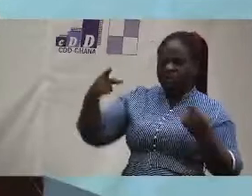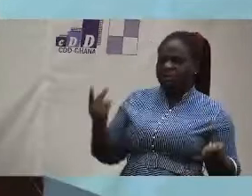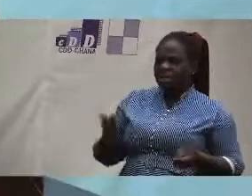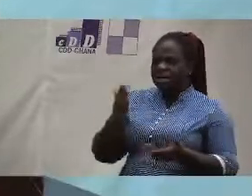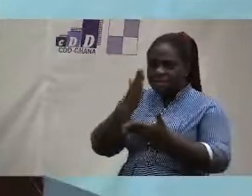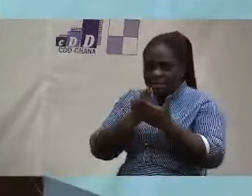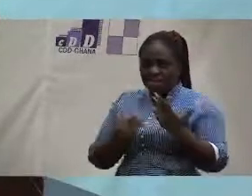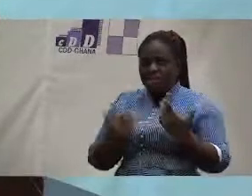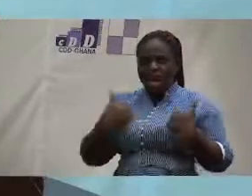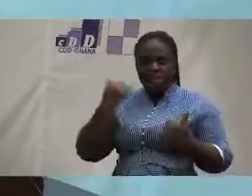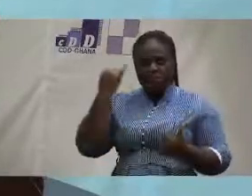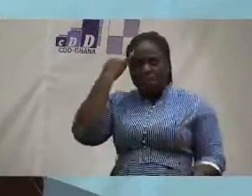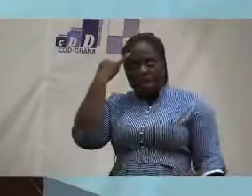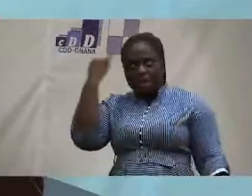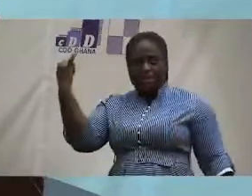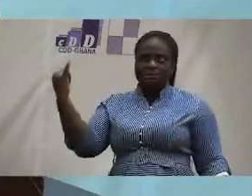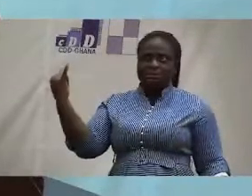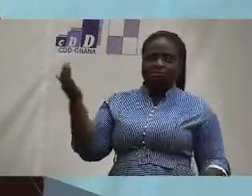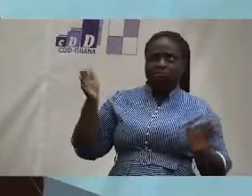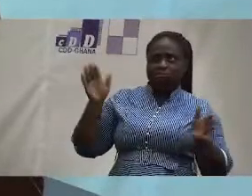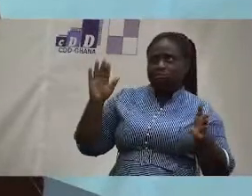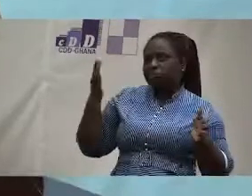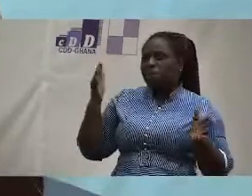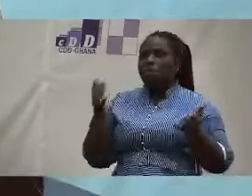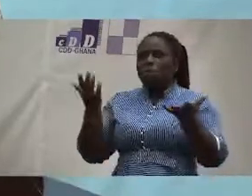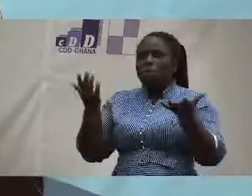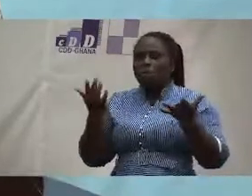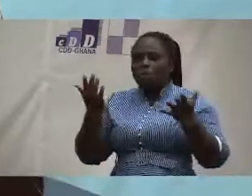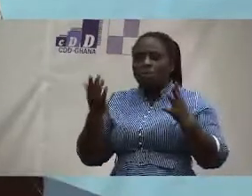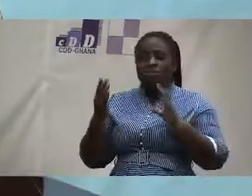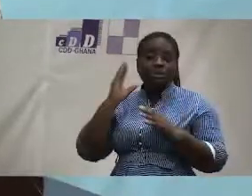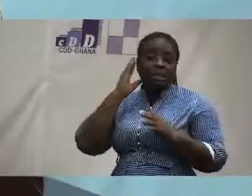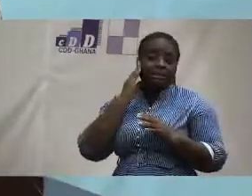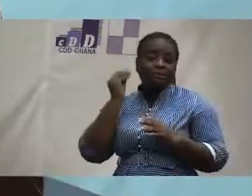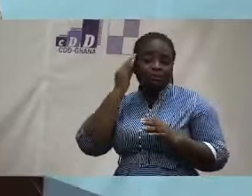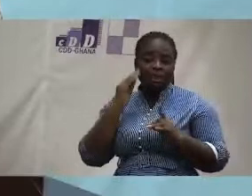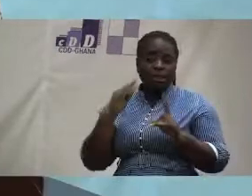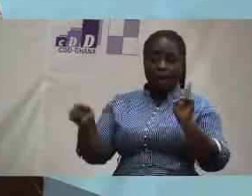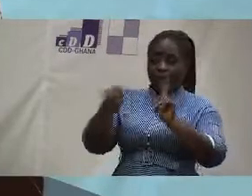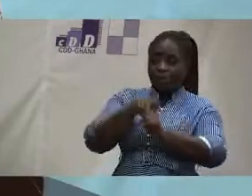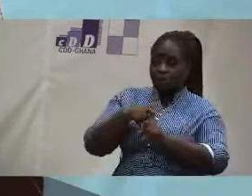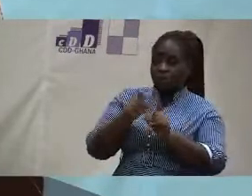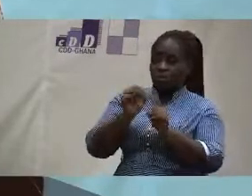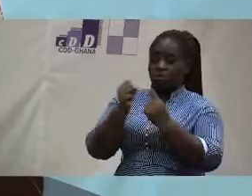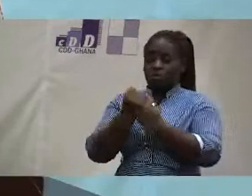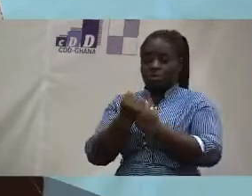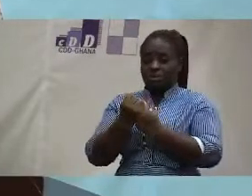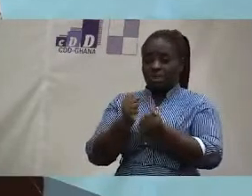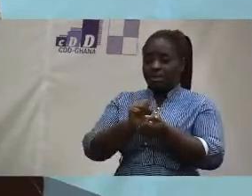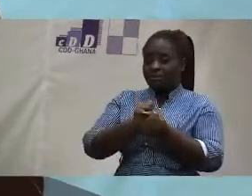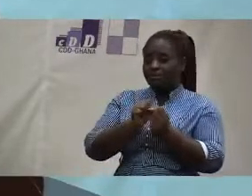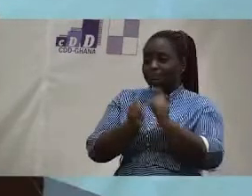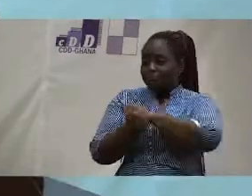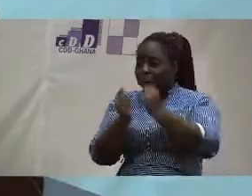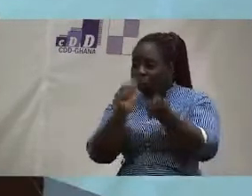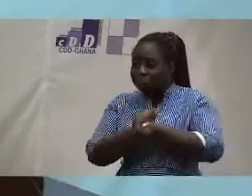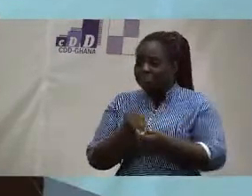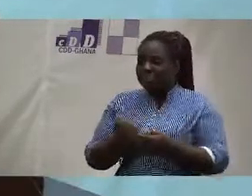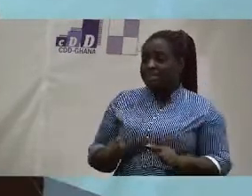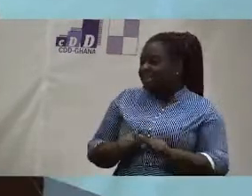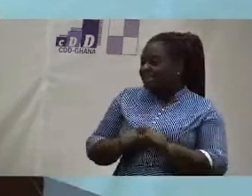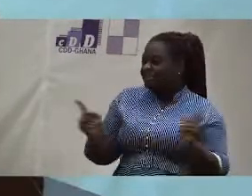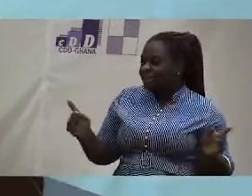some with certain ideological alignment, who want to experiment positive social transformation